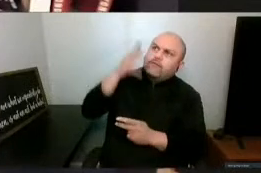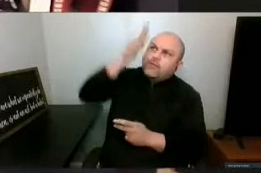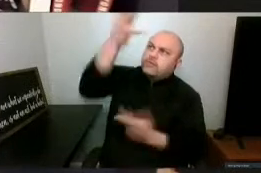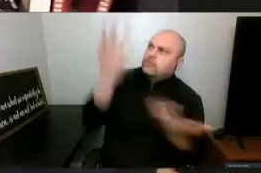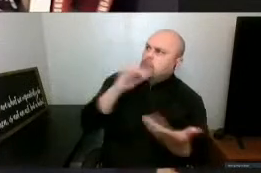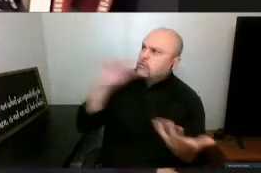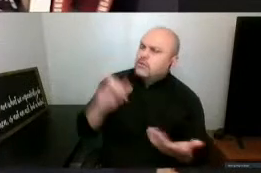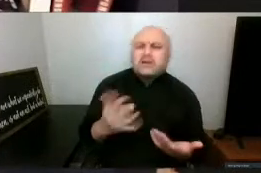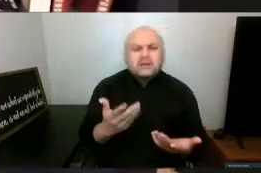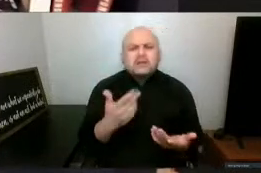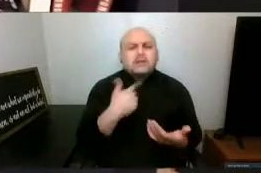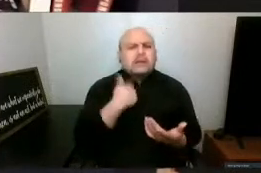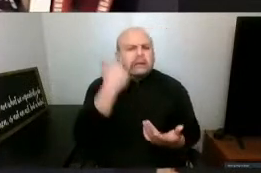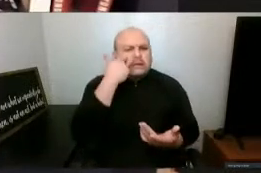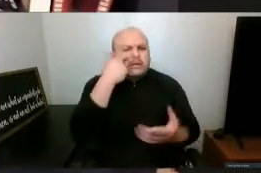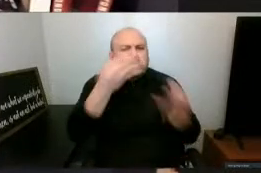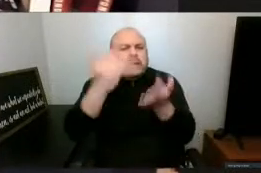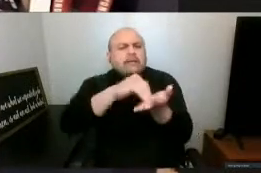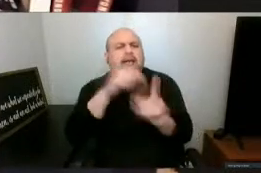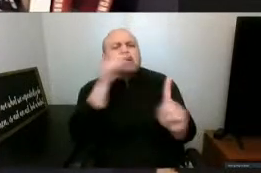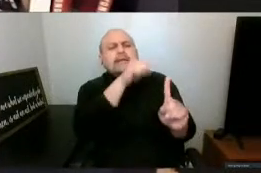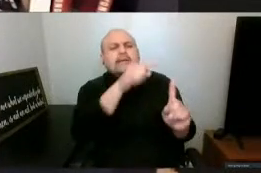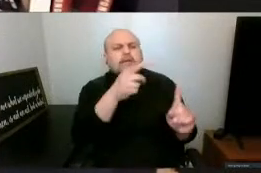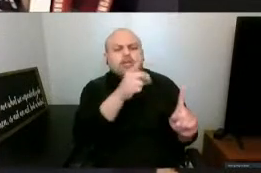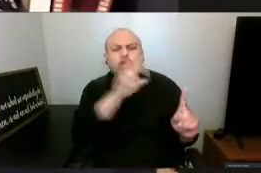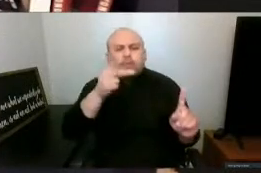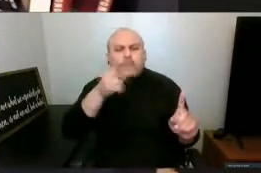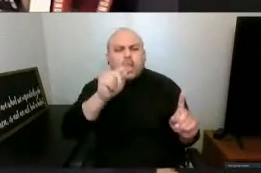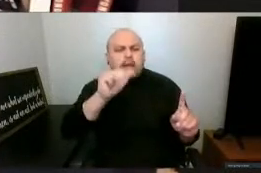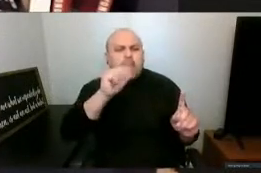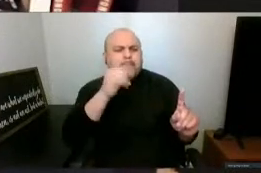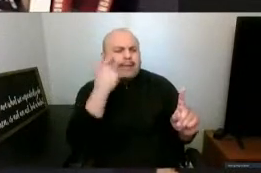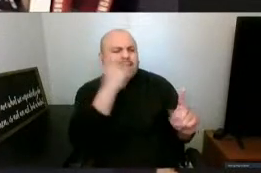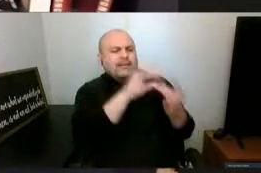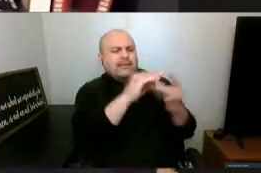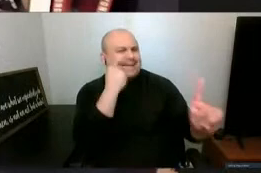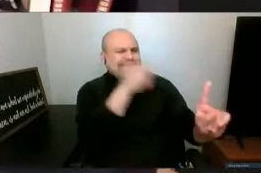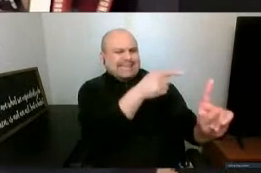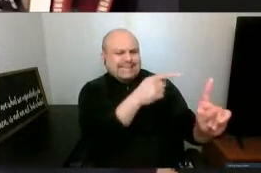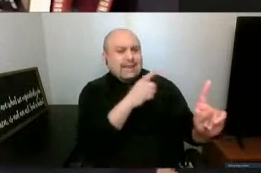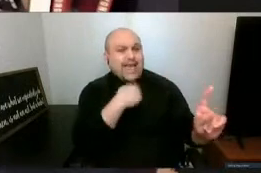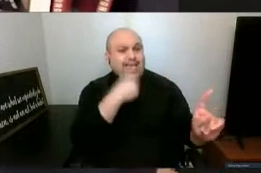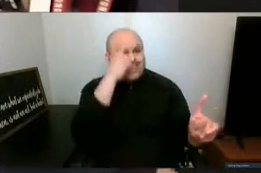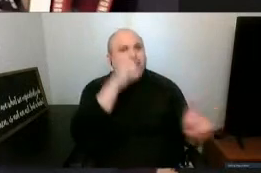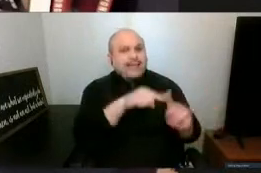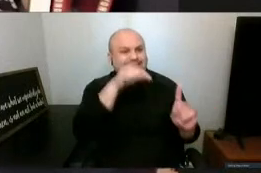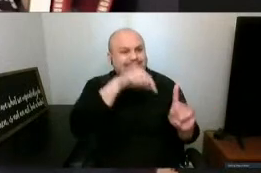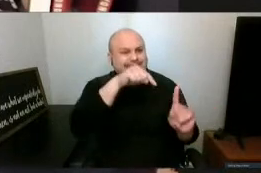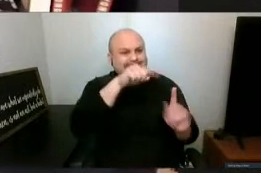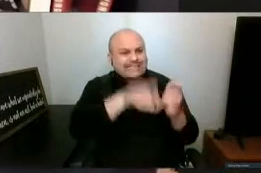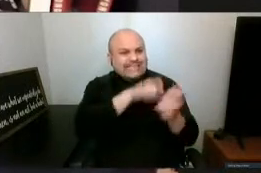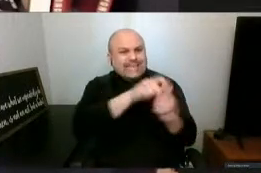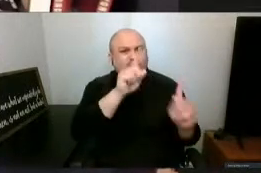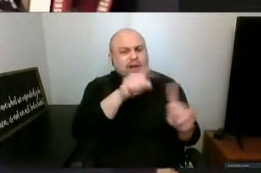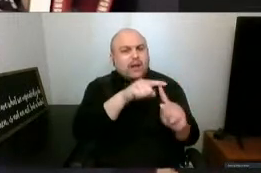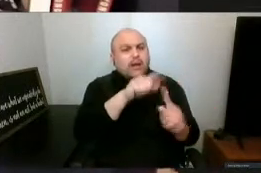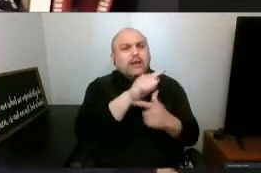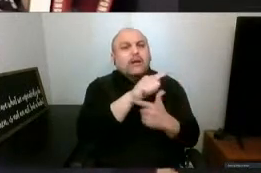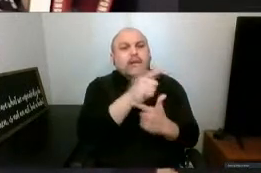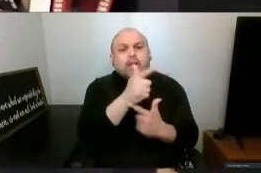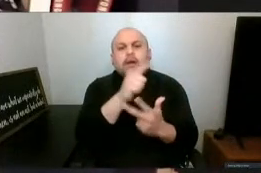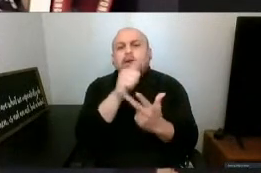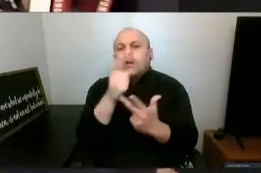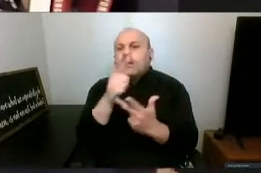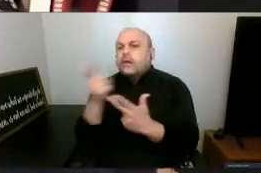Dr. Putnam's question, I think that this is where alternatives to the way that we're